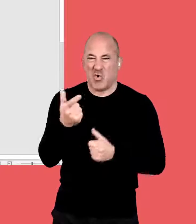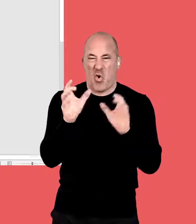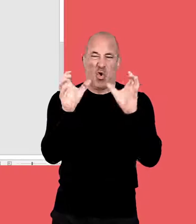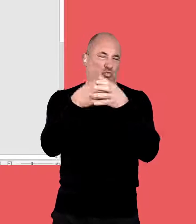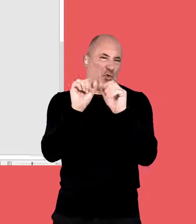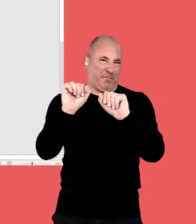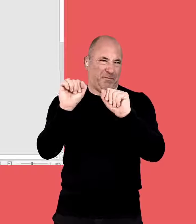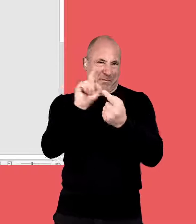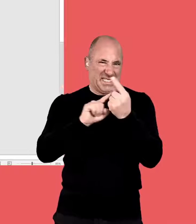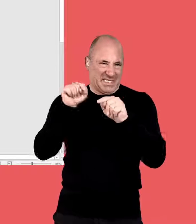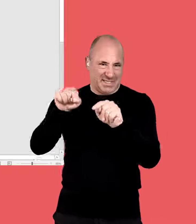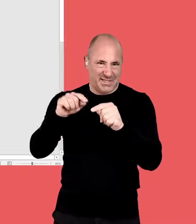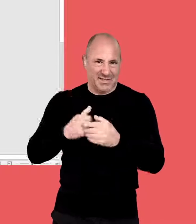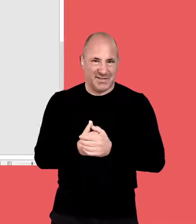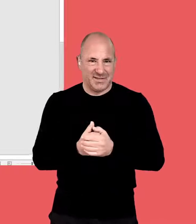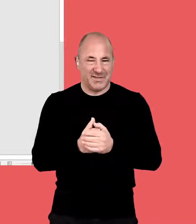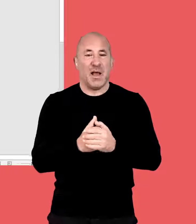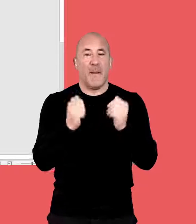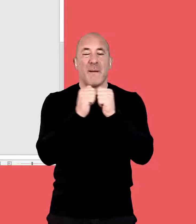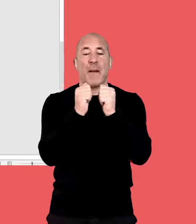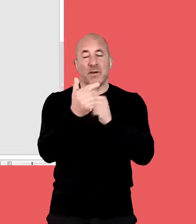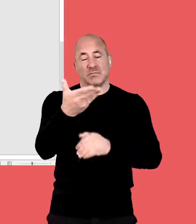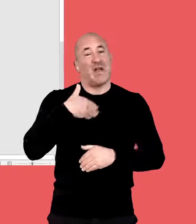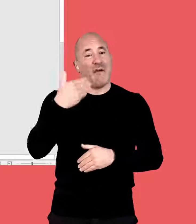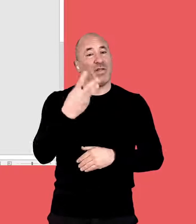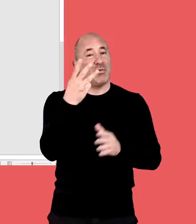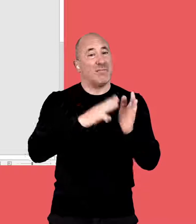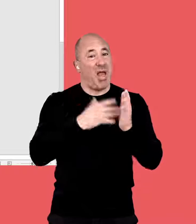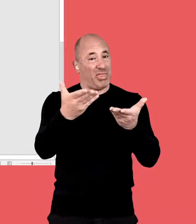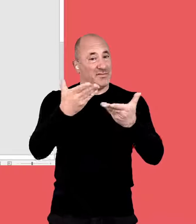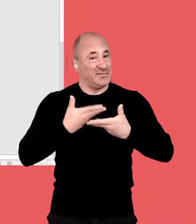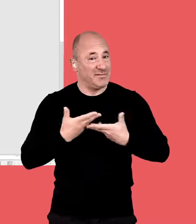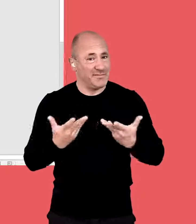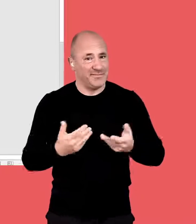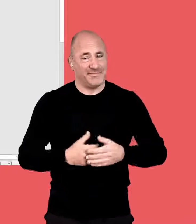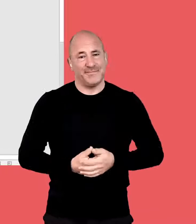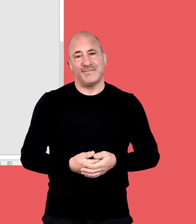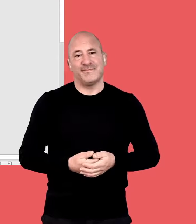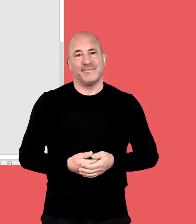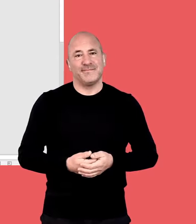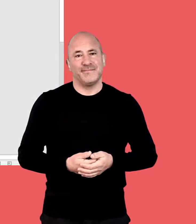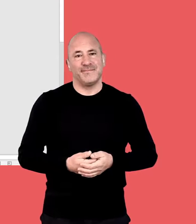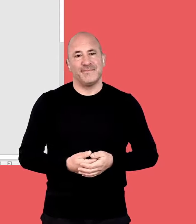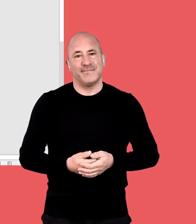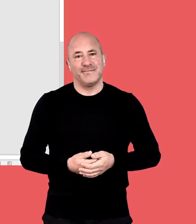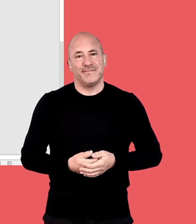group meetings, providing papers quarterly.